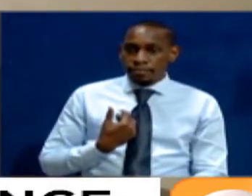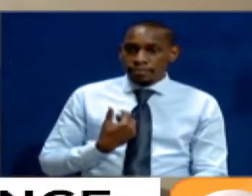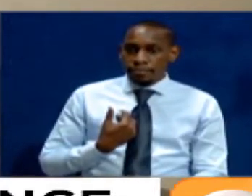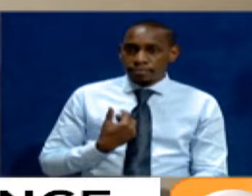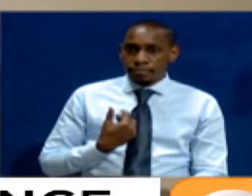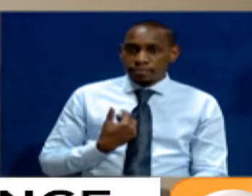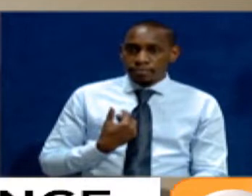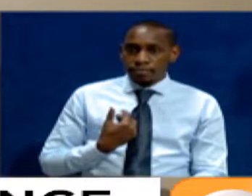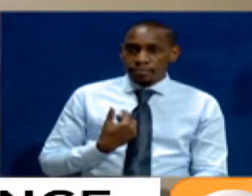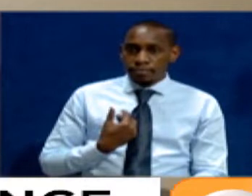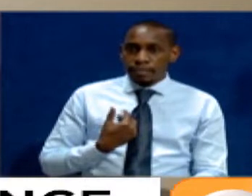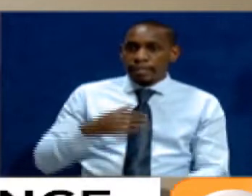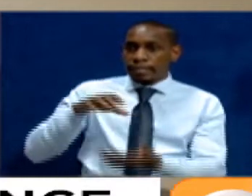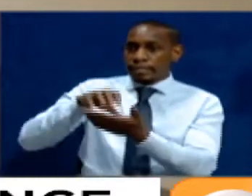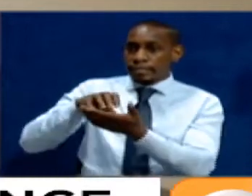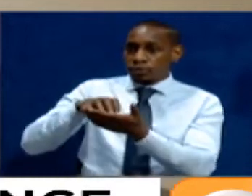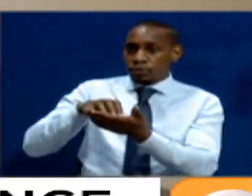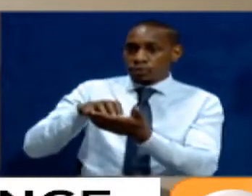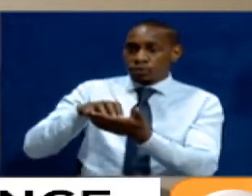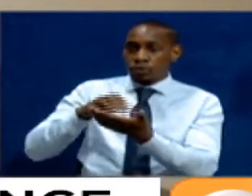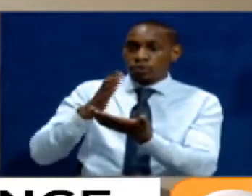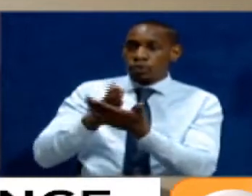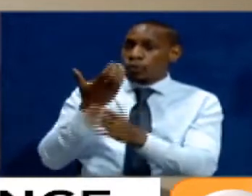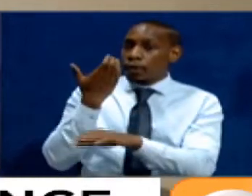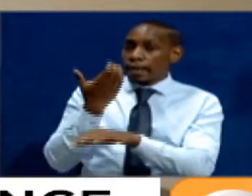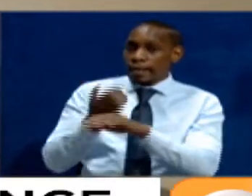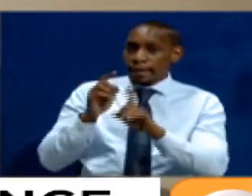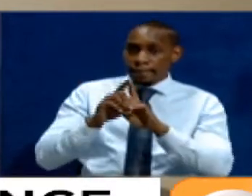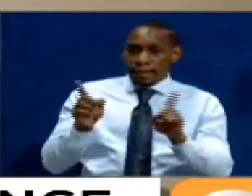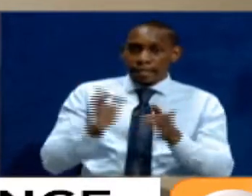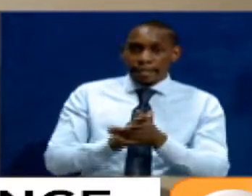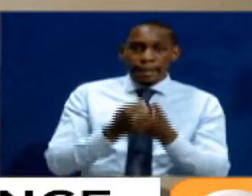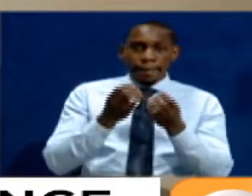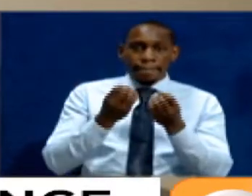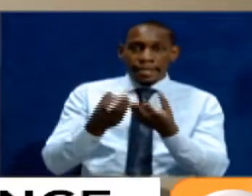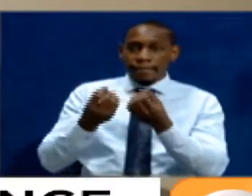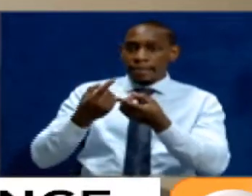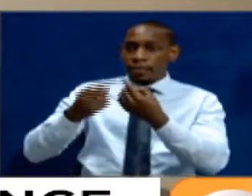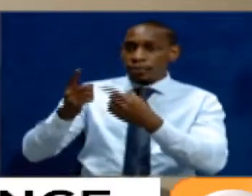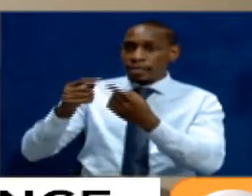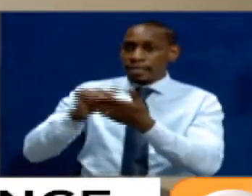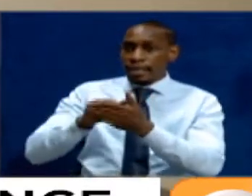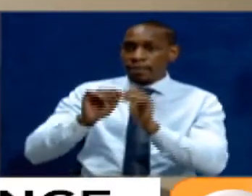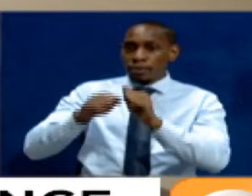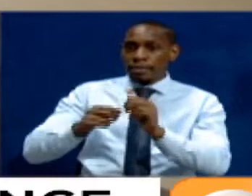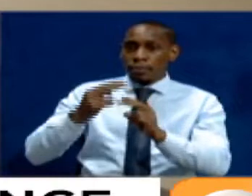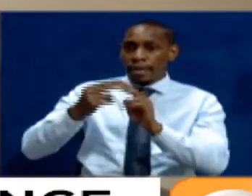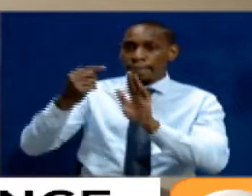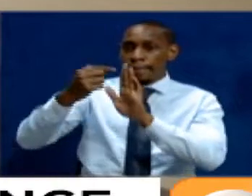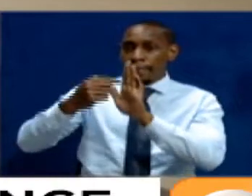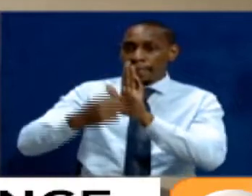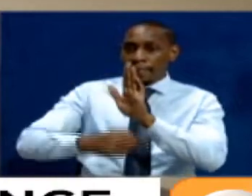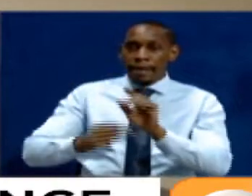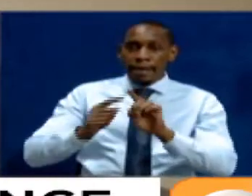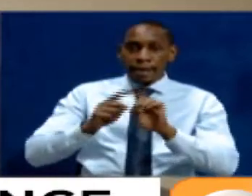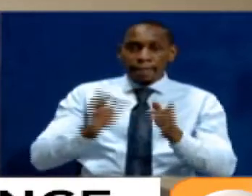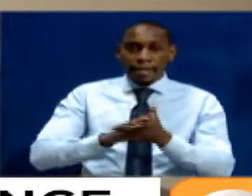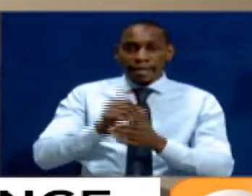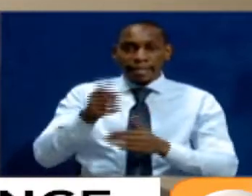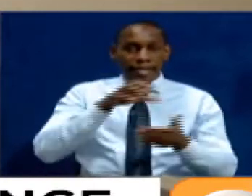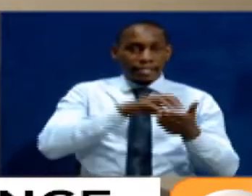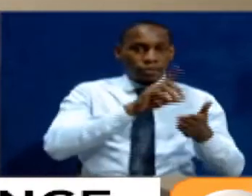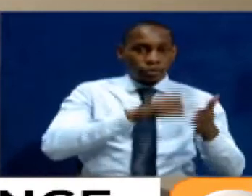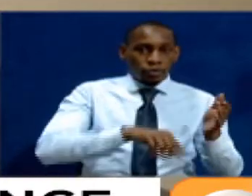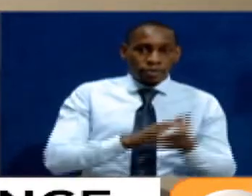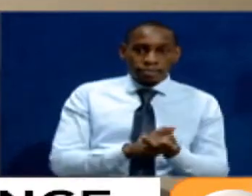very difficult. So the circumstances were difficult, but there are many wins which can be named. But on the flip